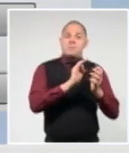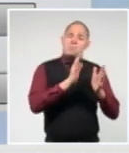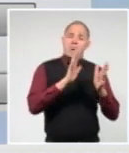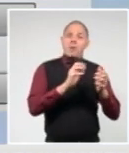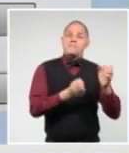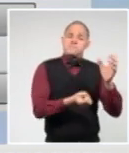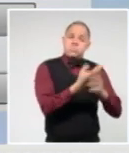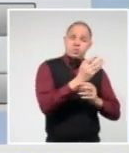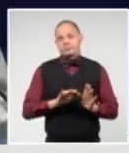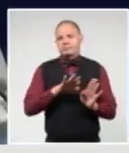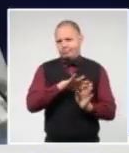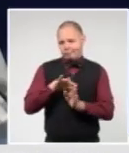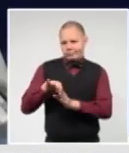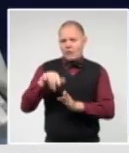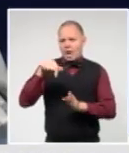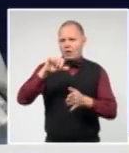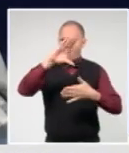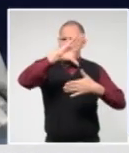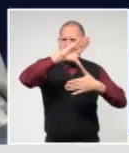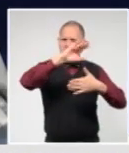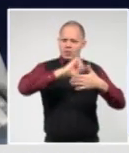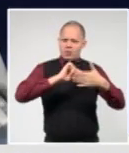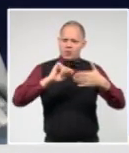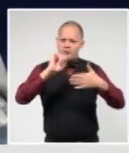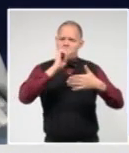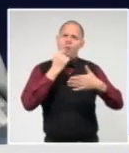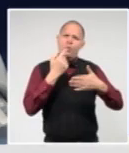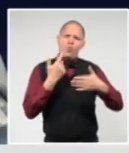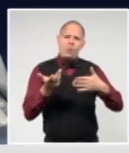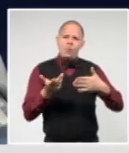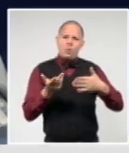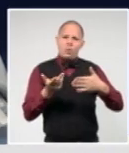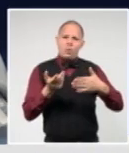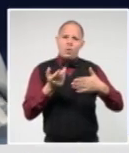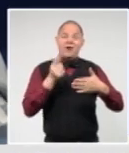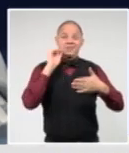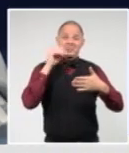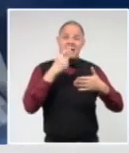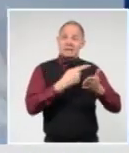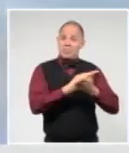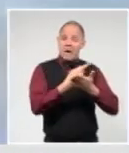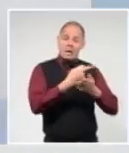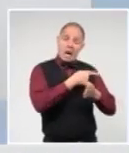3.19%. The region of the Americas, which accounts for